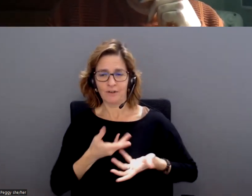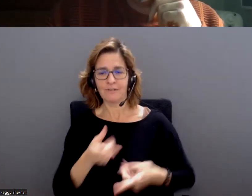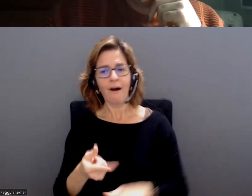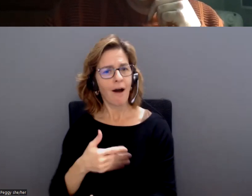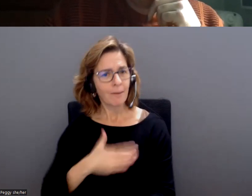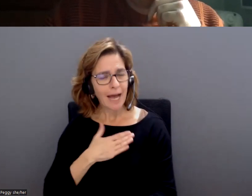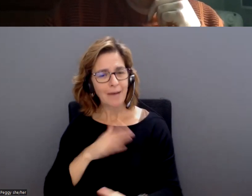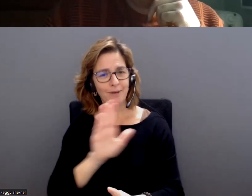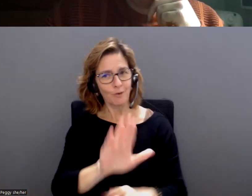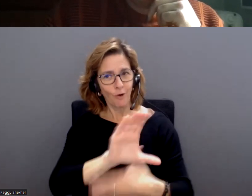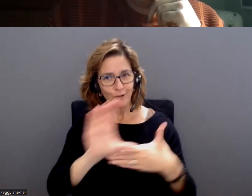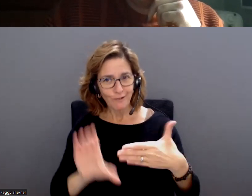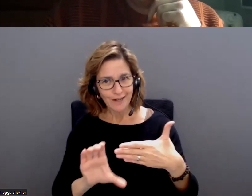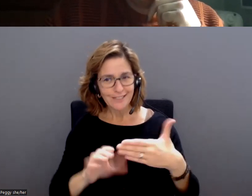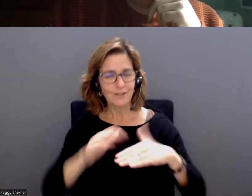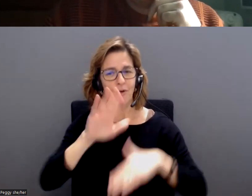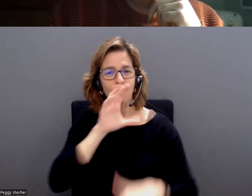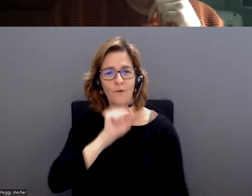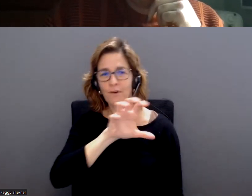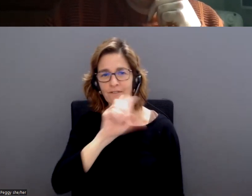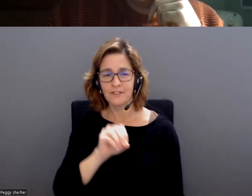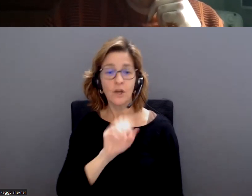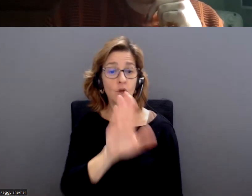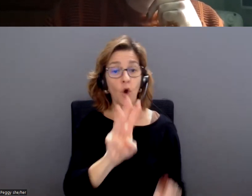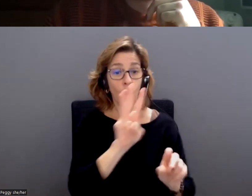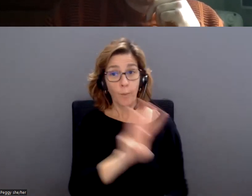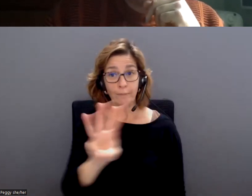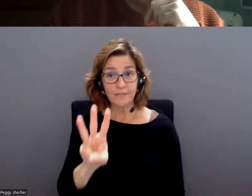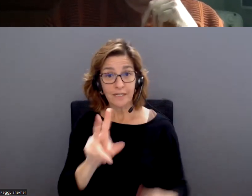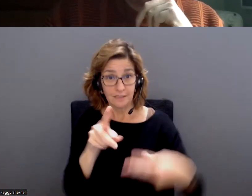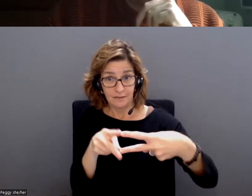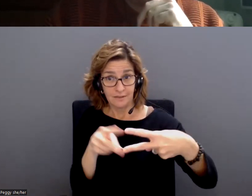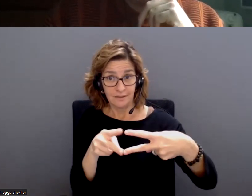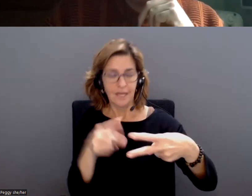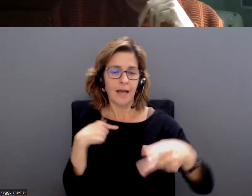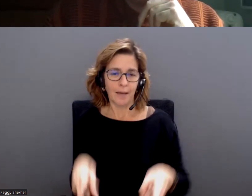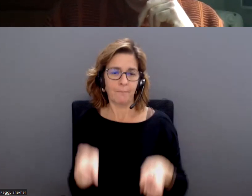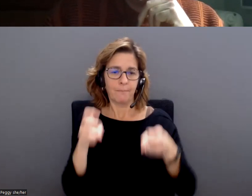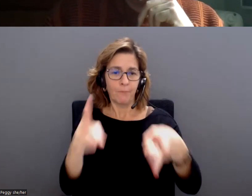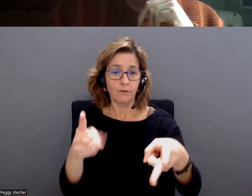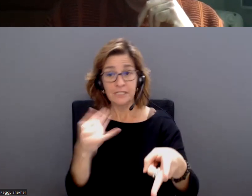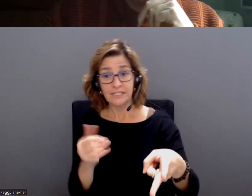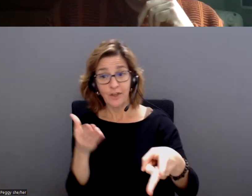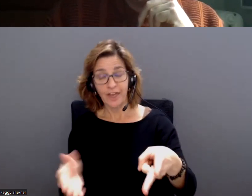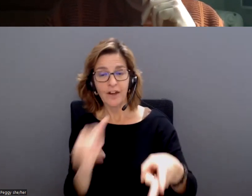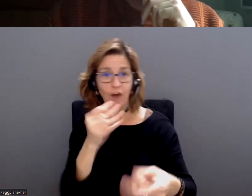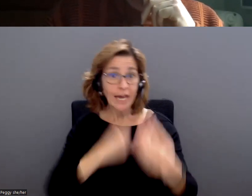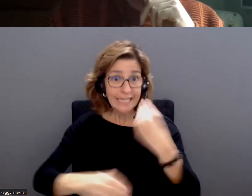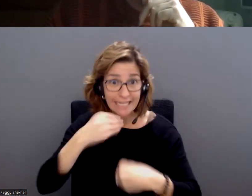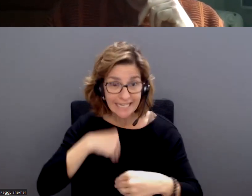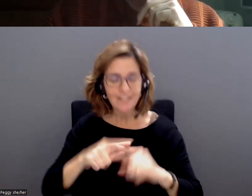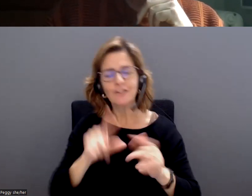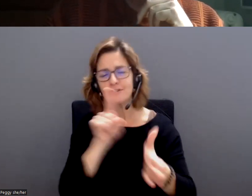too. I've posted your websites in the chat, so everyone who's still online and not eating your lunch, check